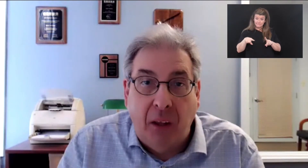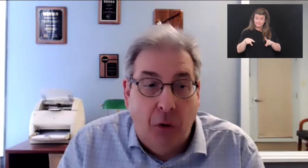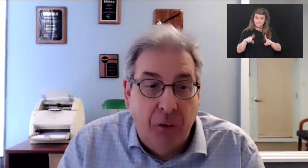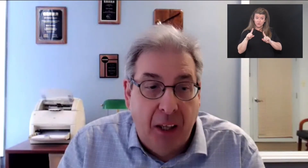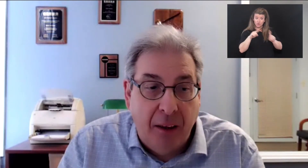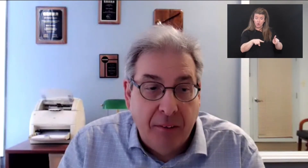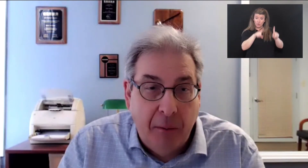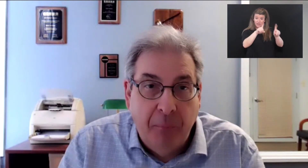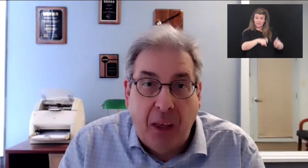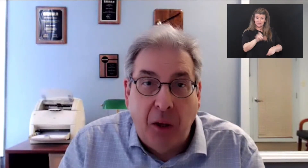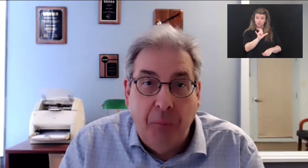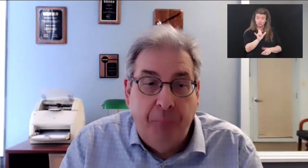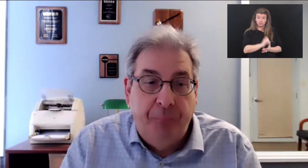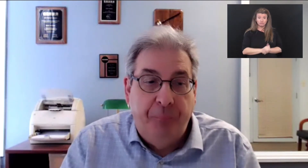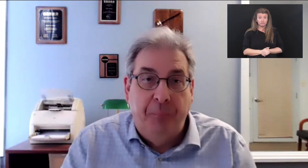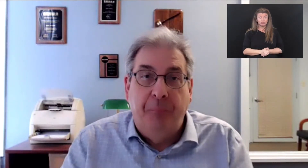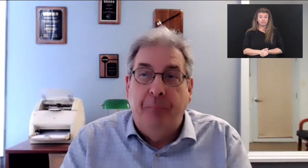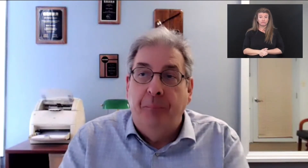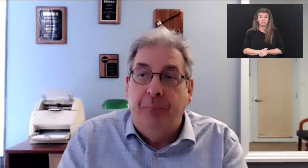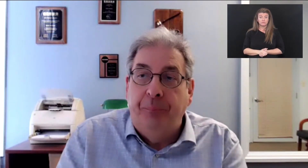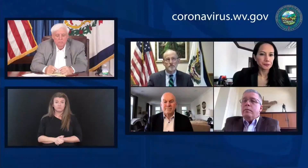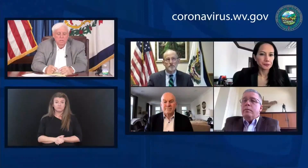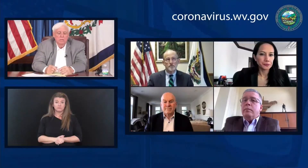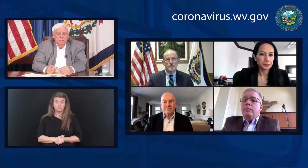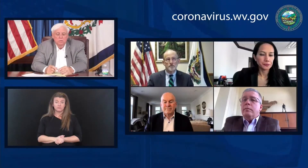go get the COVID test? Thank you.